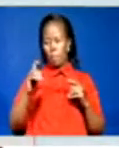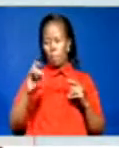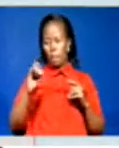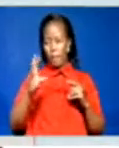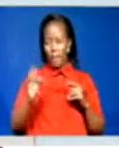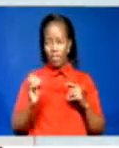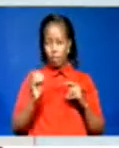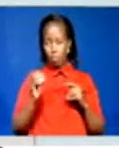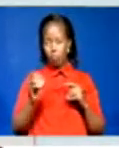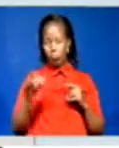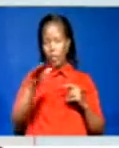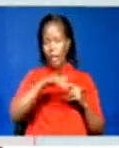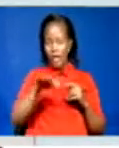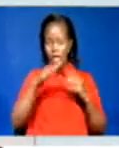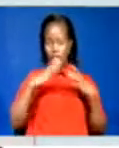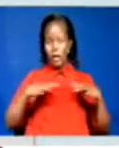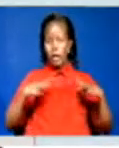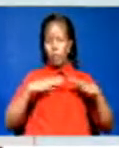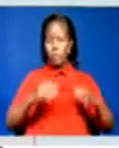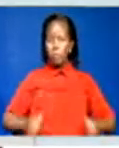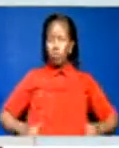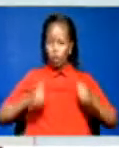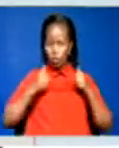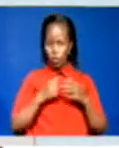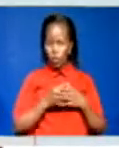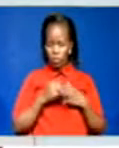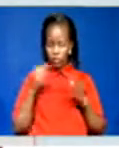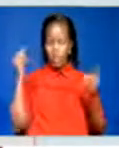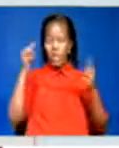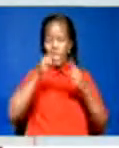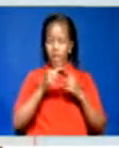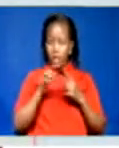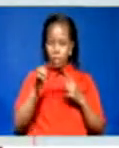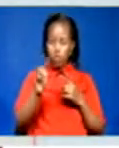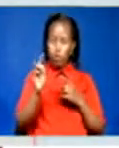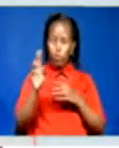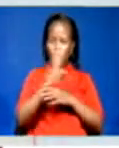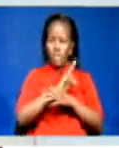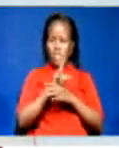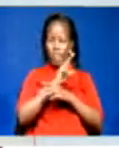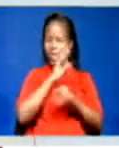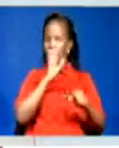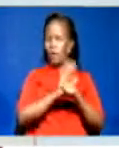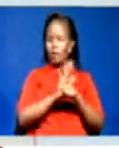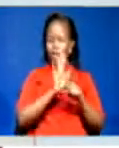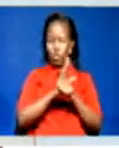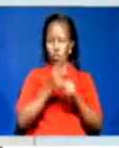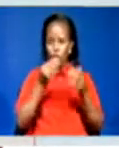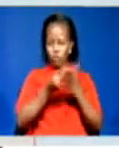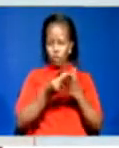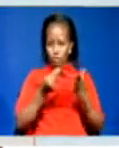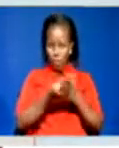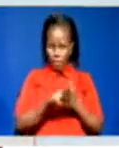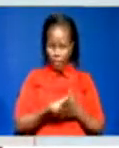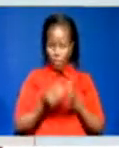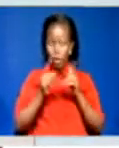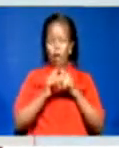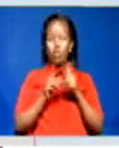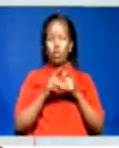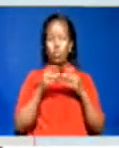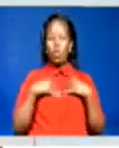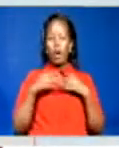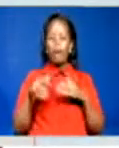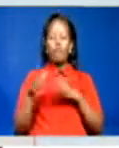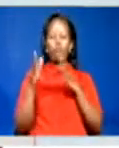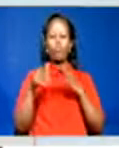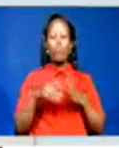What do you do in those areas? You provide key infrastructure and you spend so much money as developers. You provide roads, sewerage,